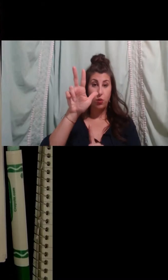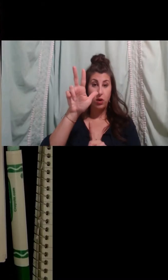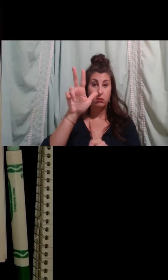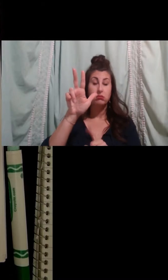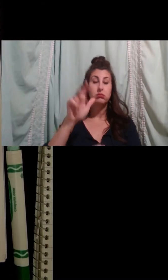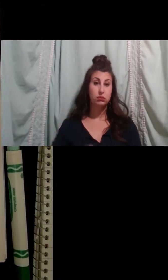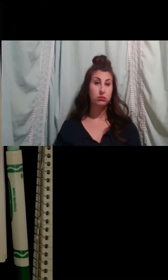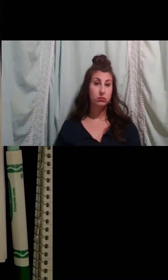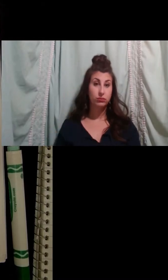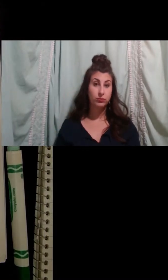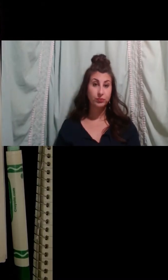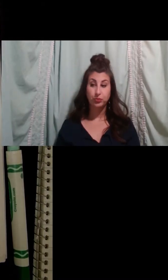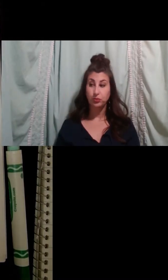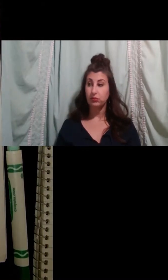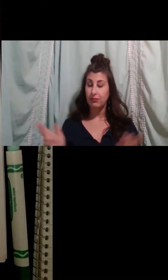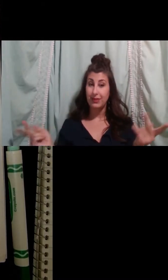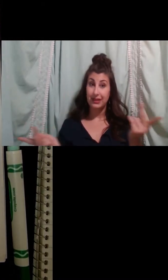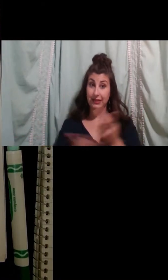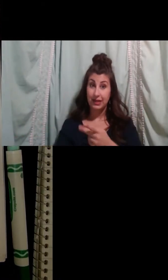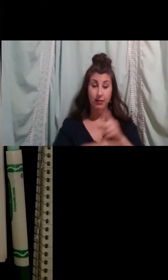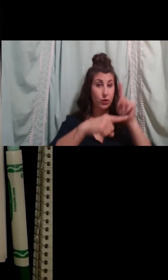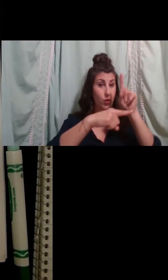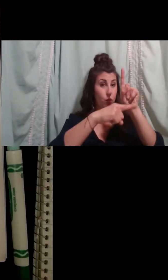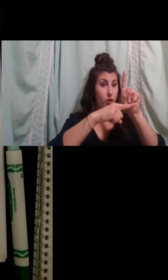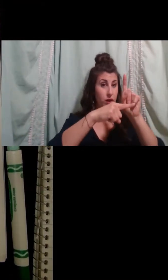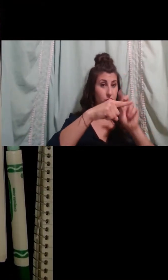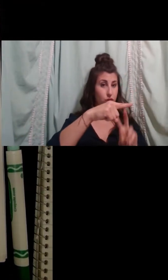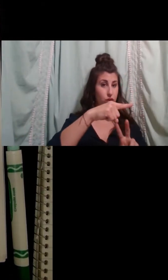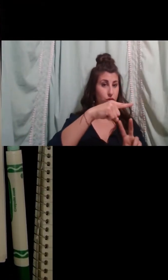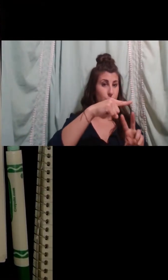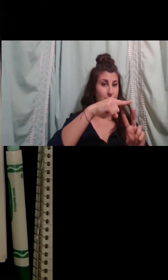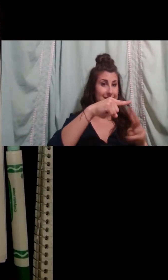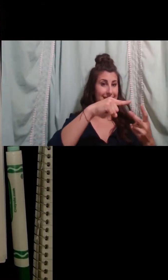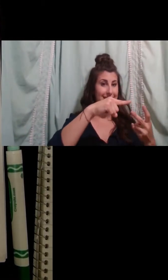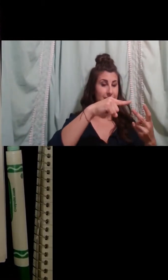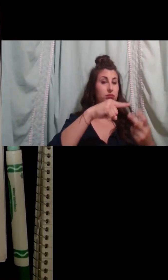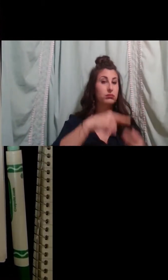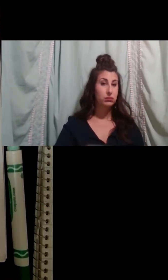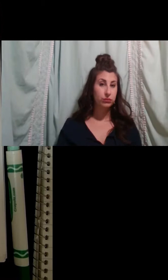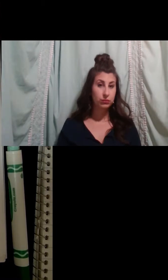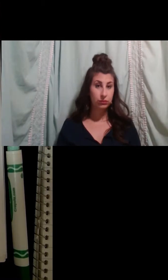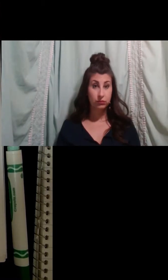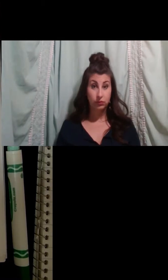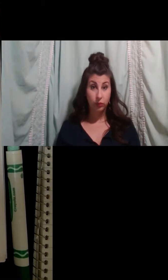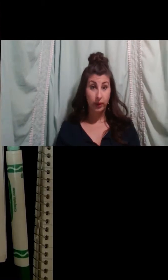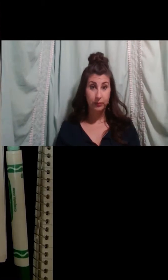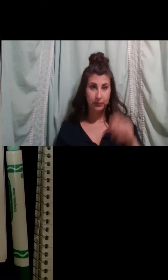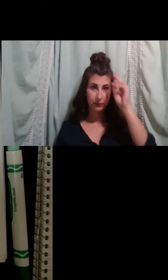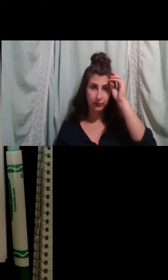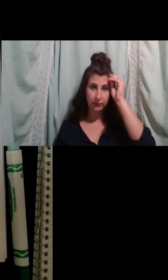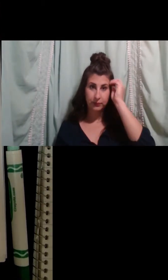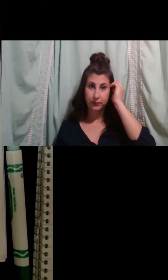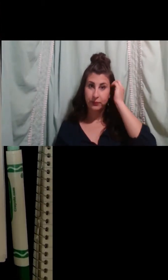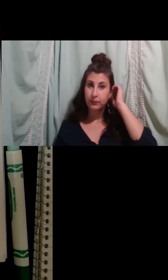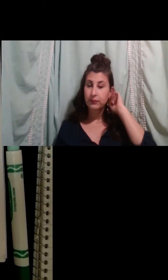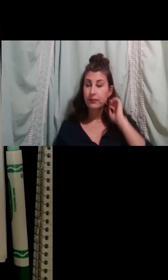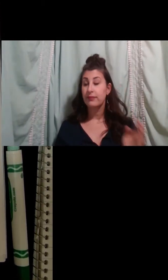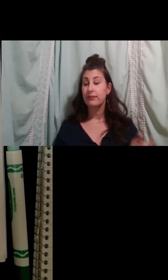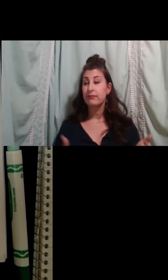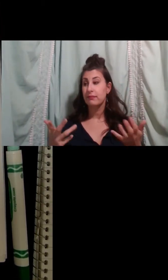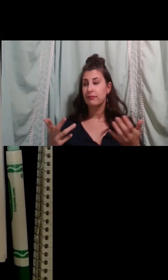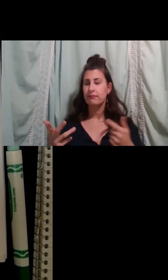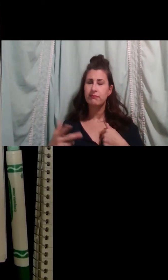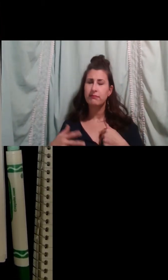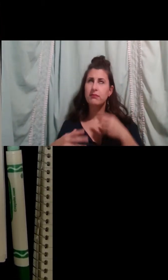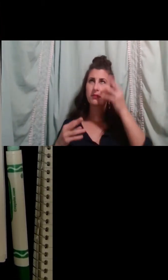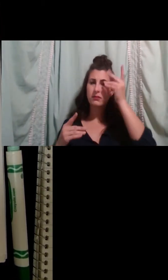the negative third over 1 times 1 over 2 to the second. Okay.